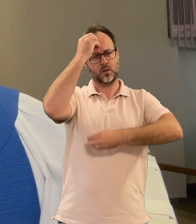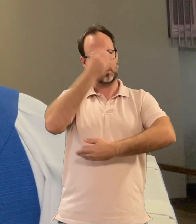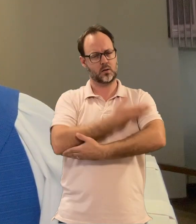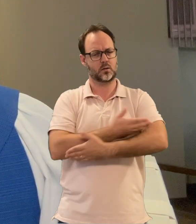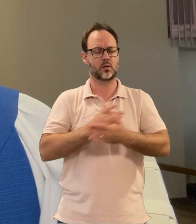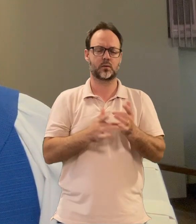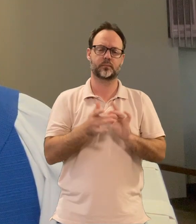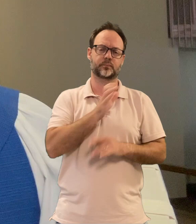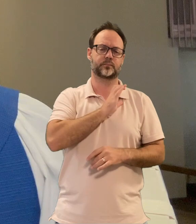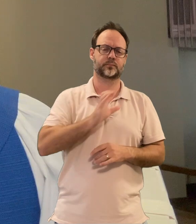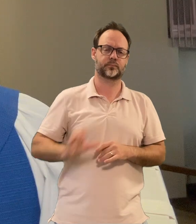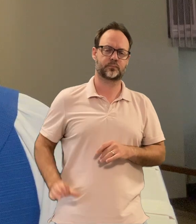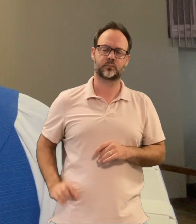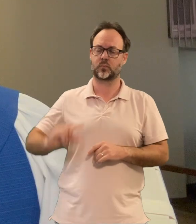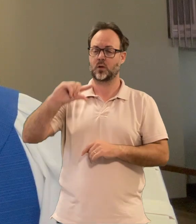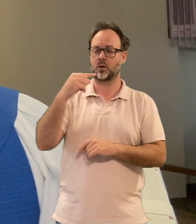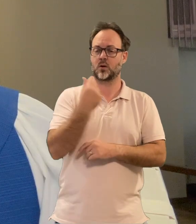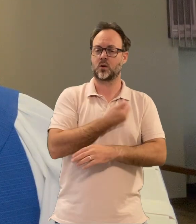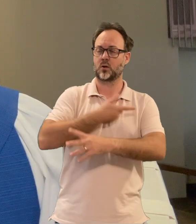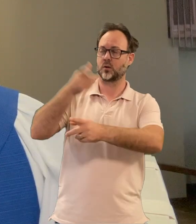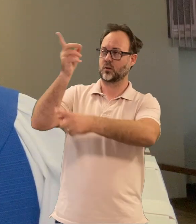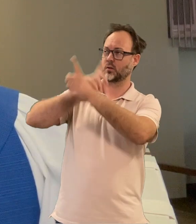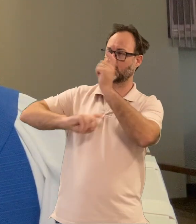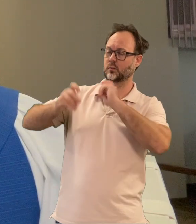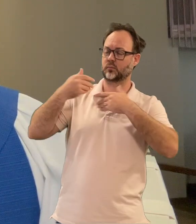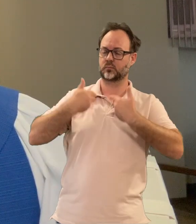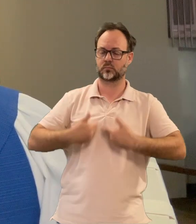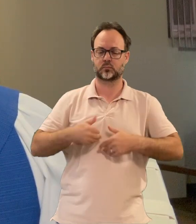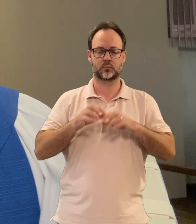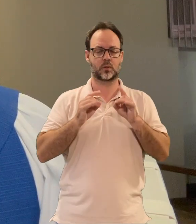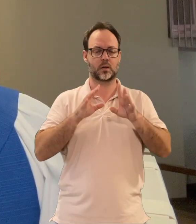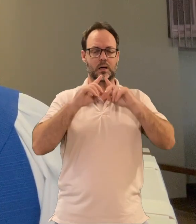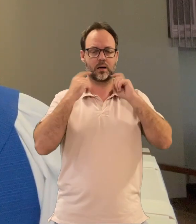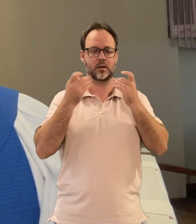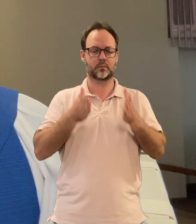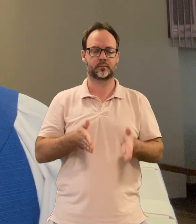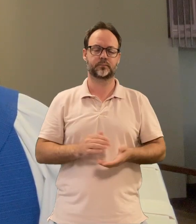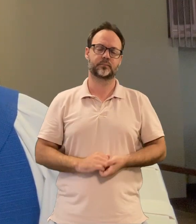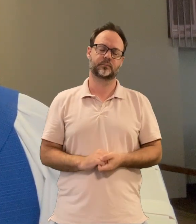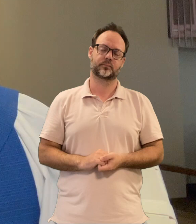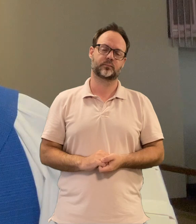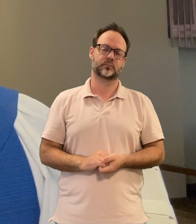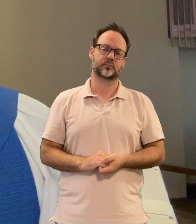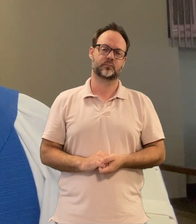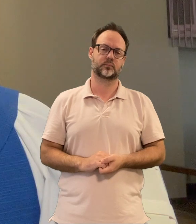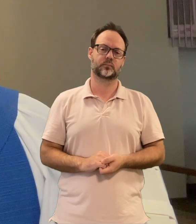beloved Son, Jesus Christ, to be gracious and merciful to me, a poor, sinful being.